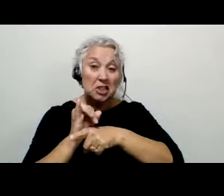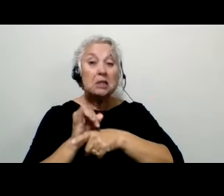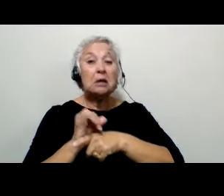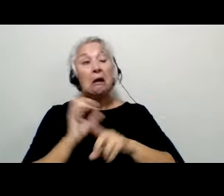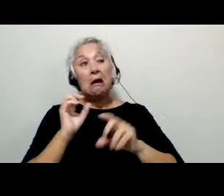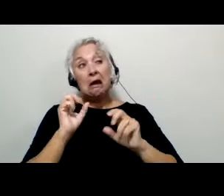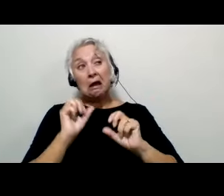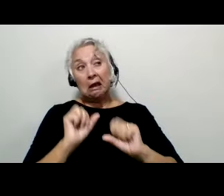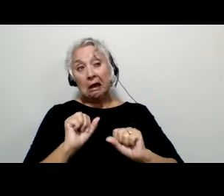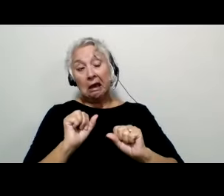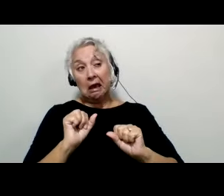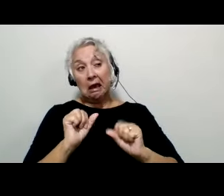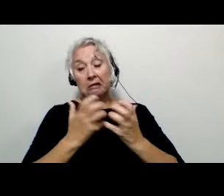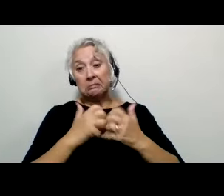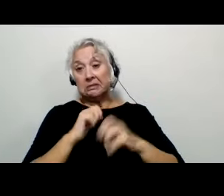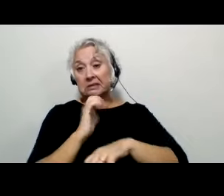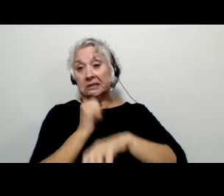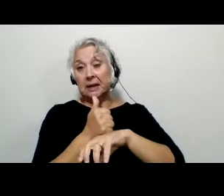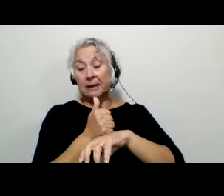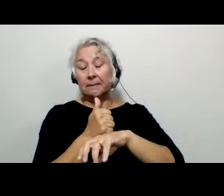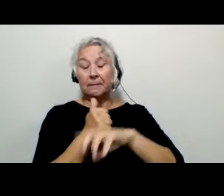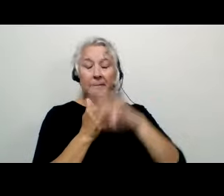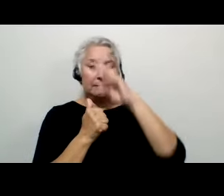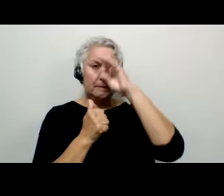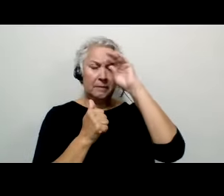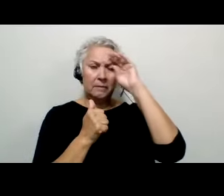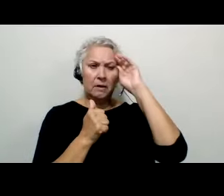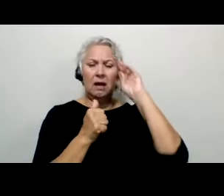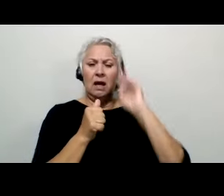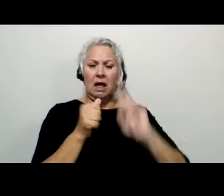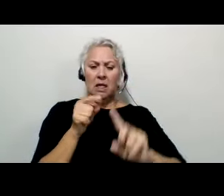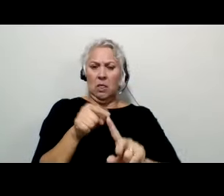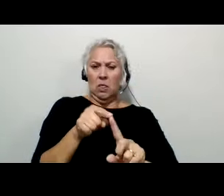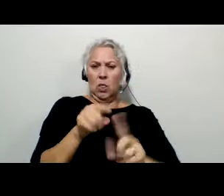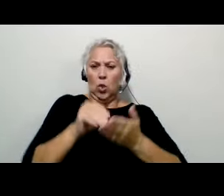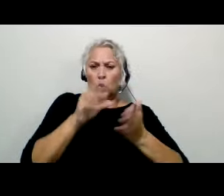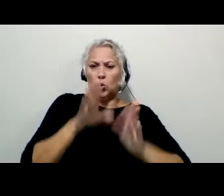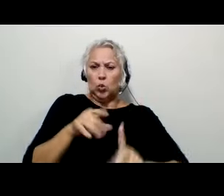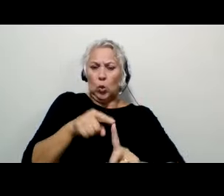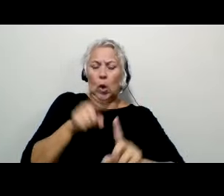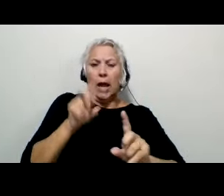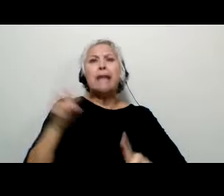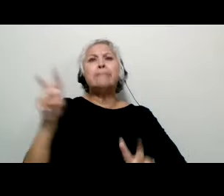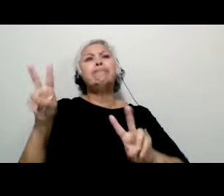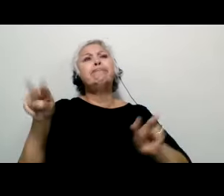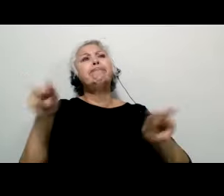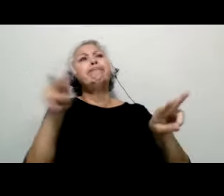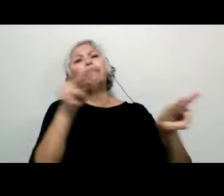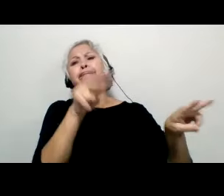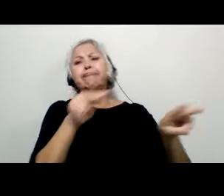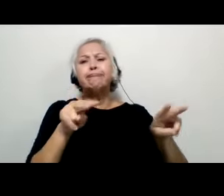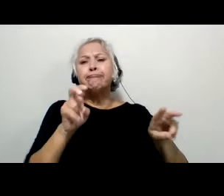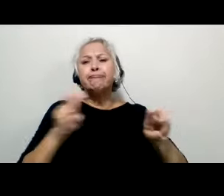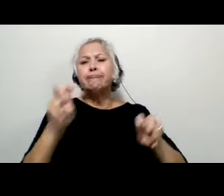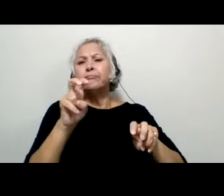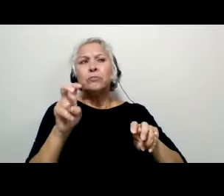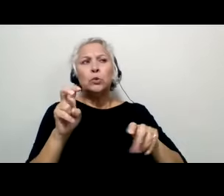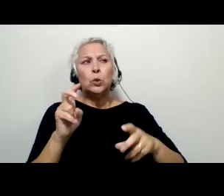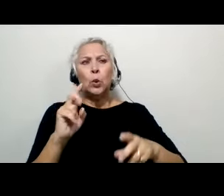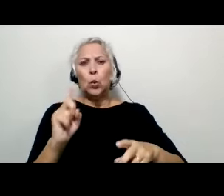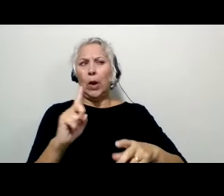be arranging where students can tour a facility that provides a